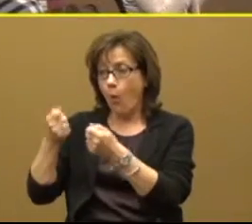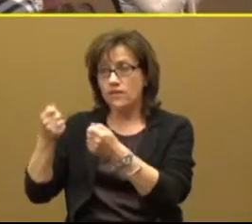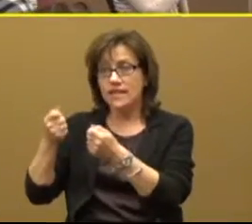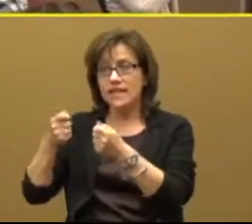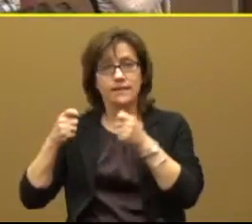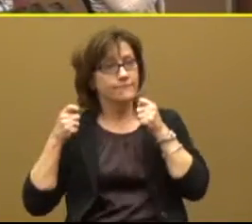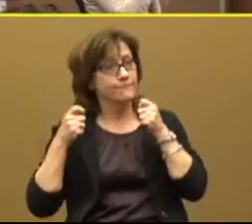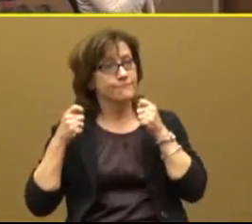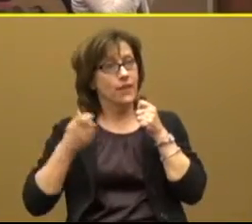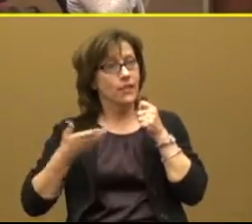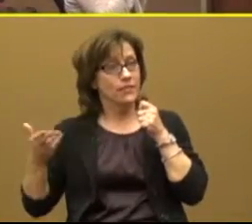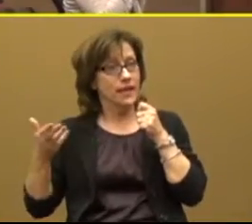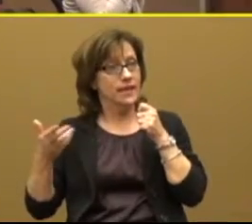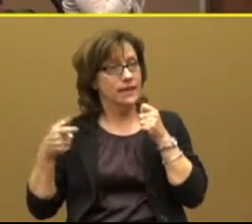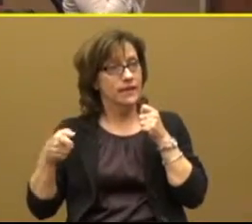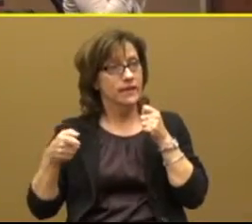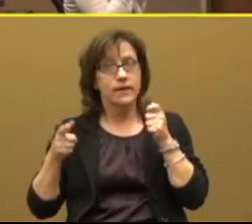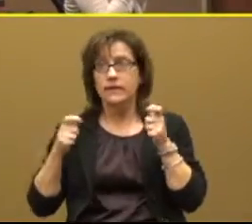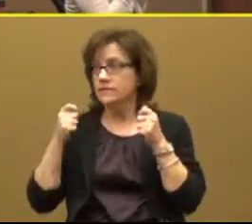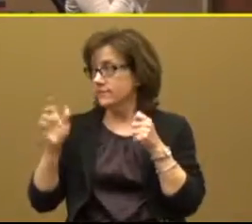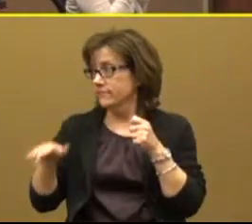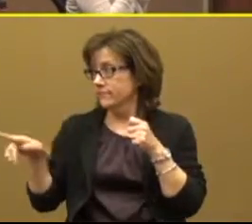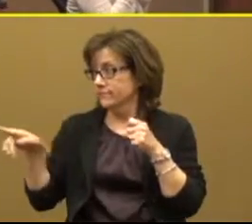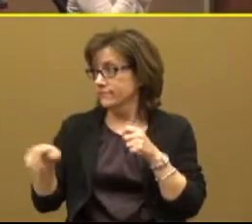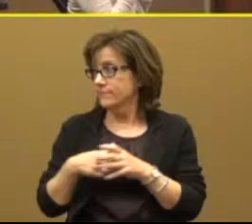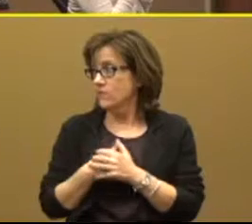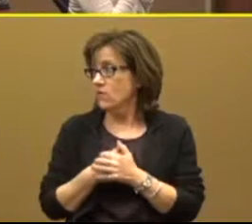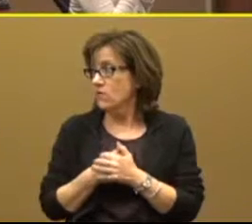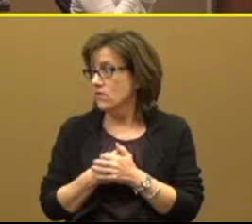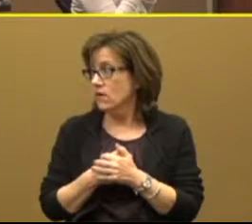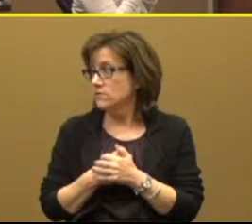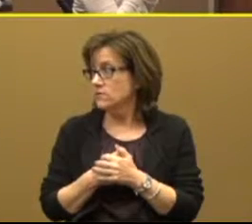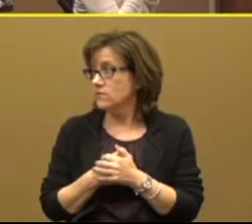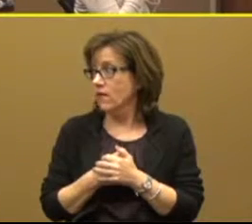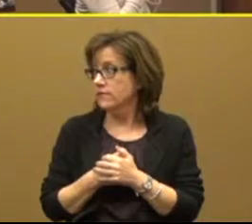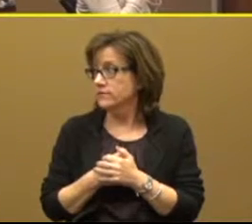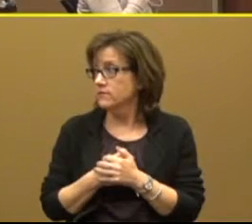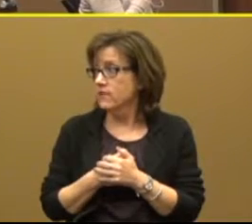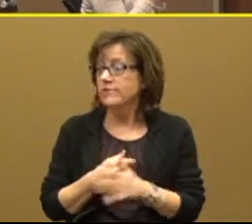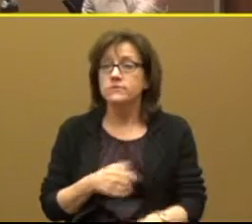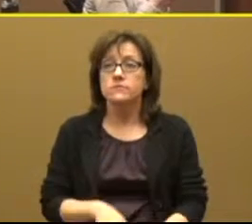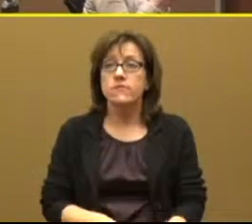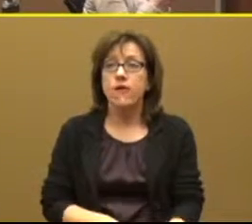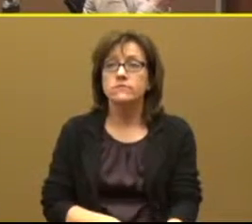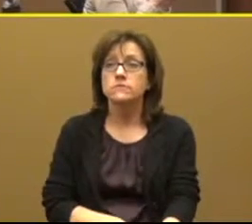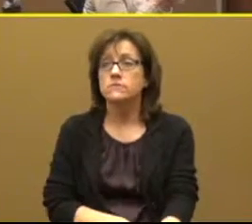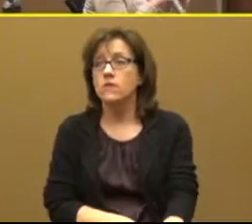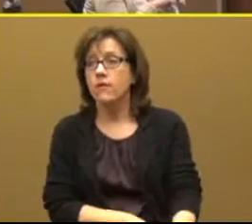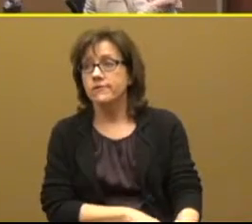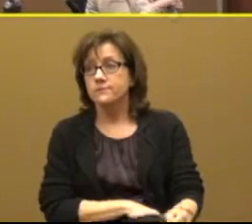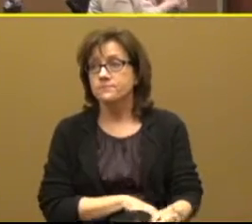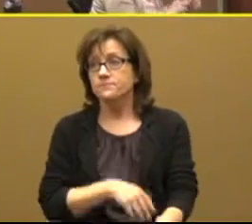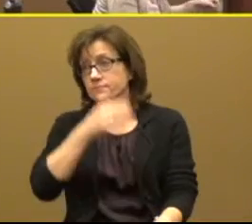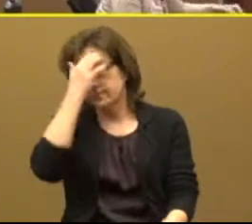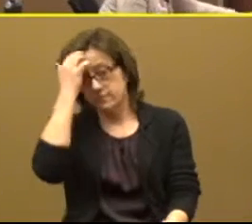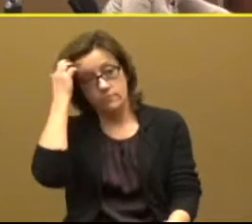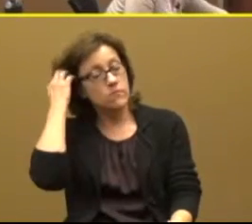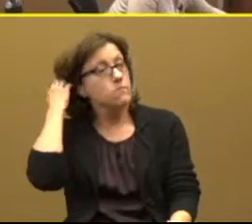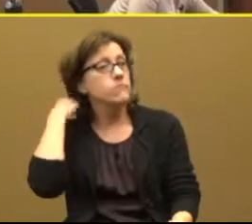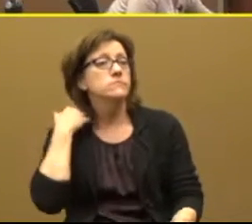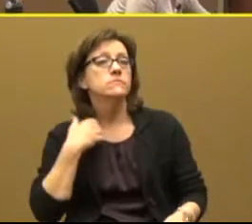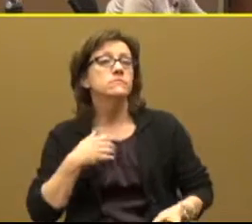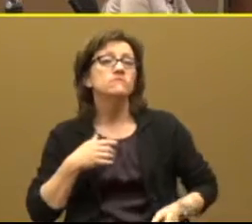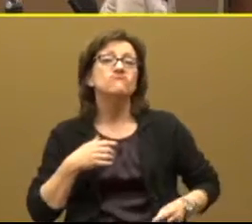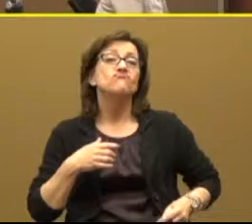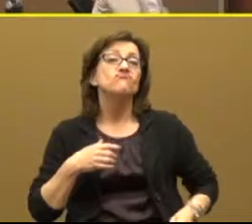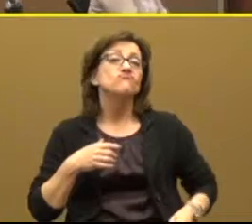icon? Instead of the icon, a picture of the child holding the icon. Object. Like real picture. They the see real themselves holding the Skittles.